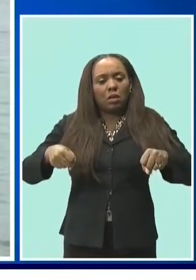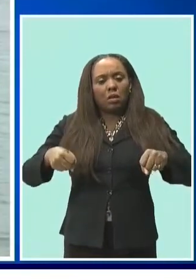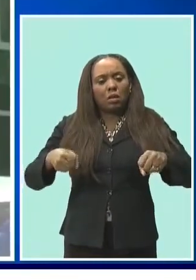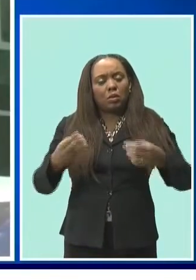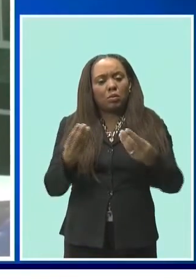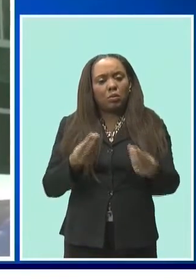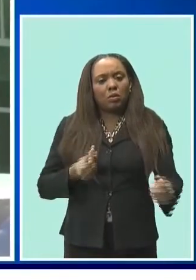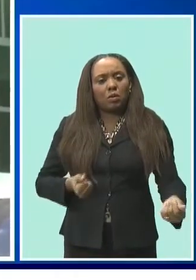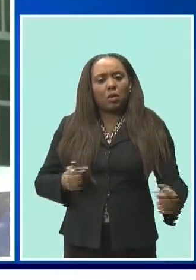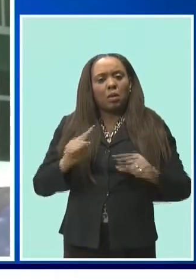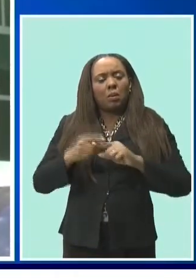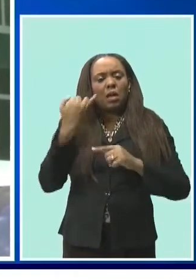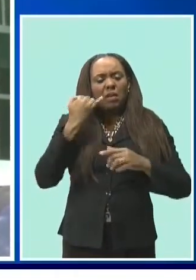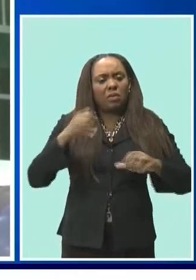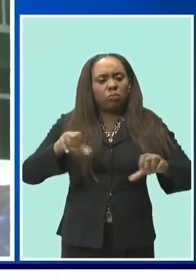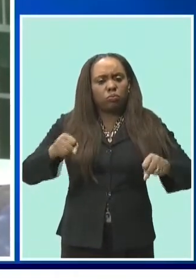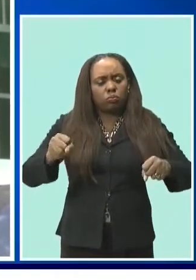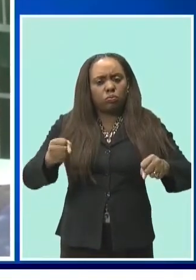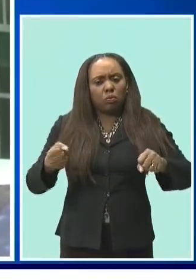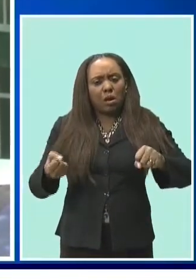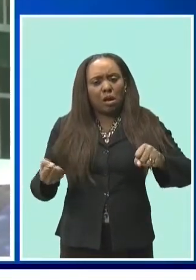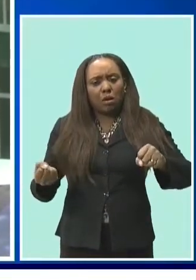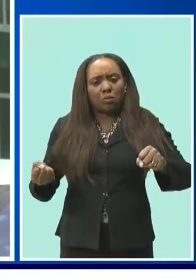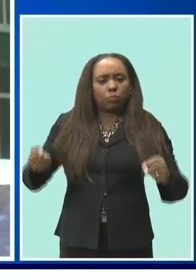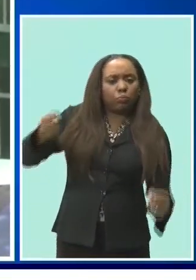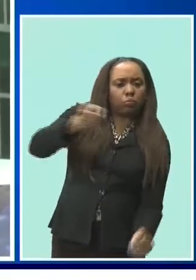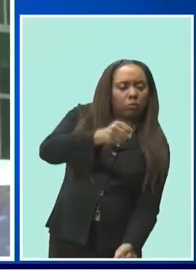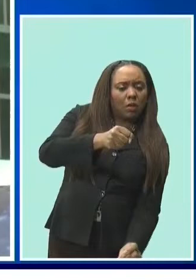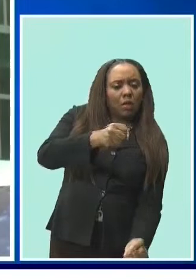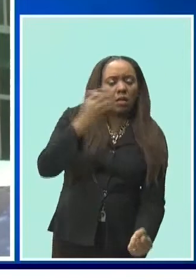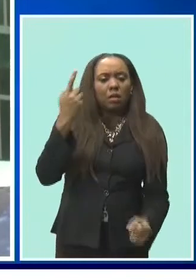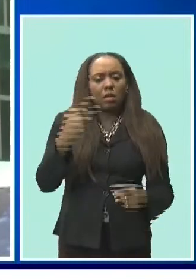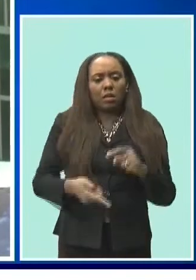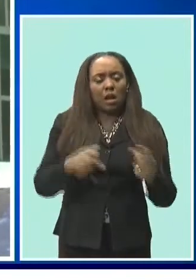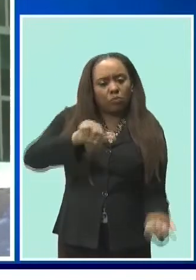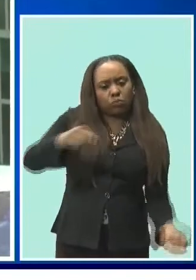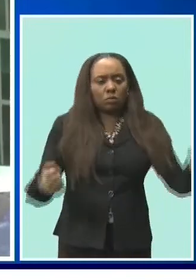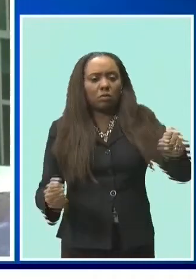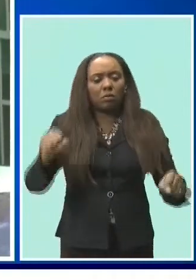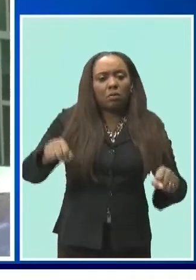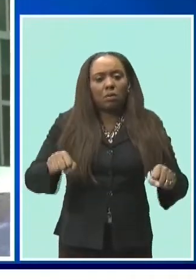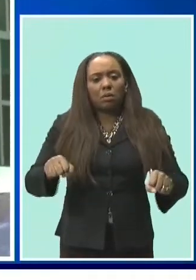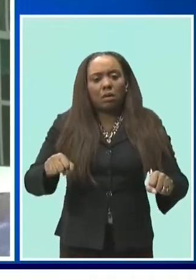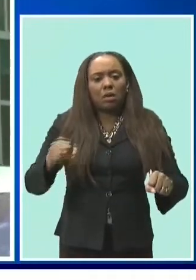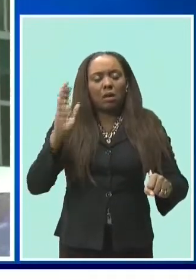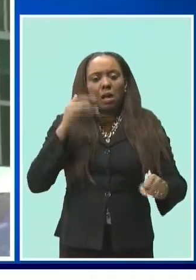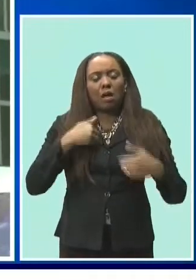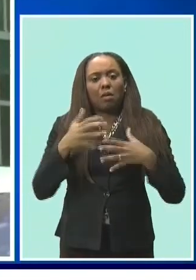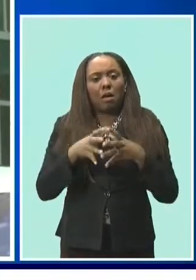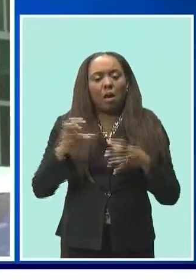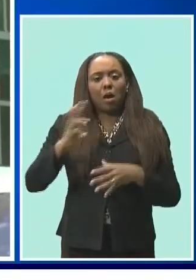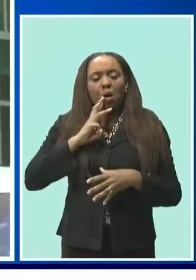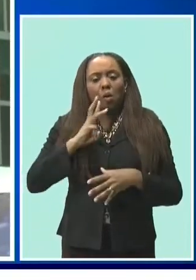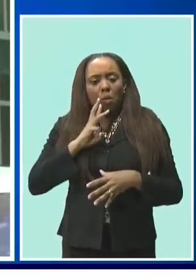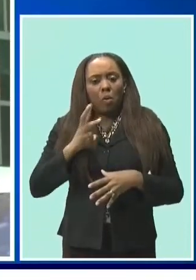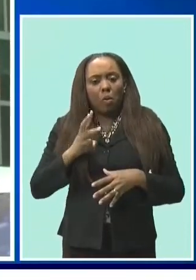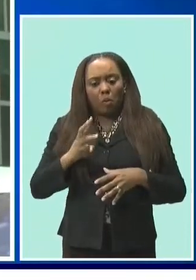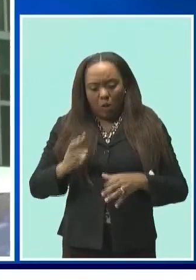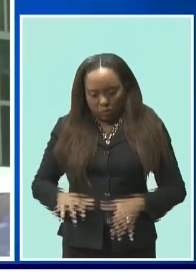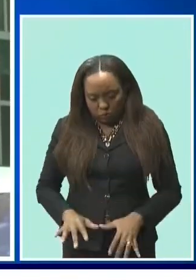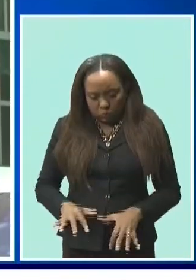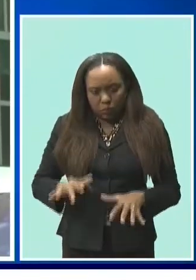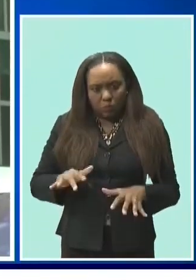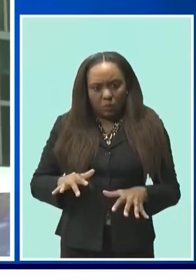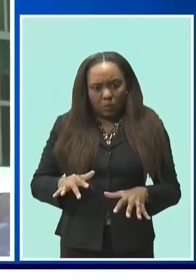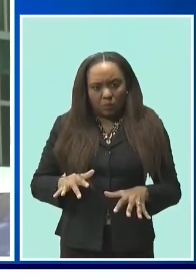jet ski, you turn over. You don't get the jet ski back over on time, it's going to take in water. By the time you